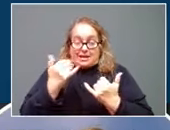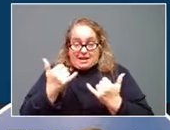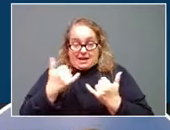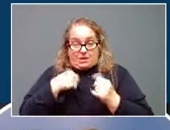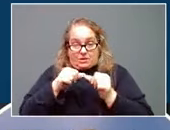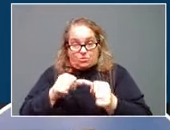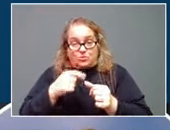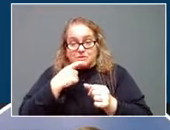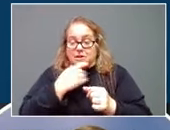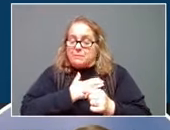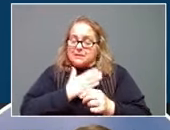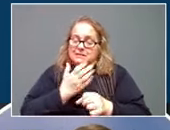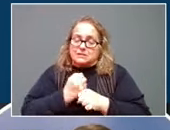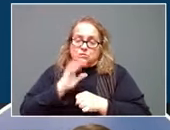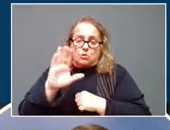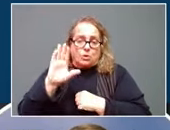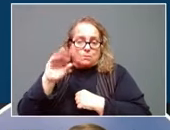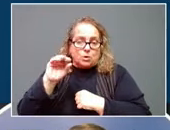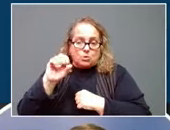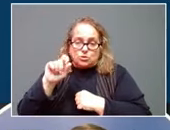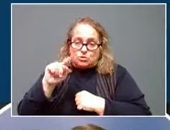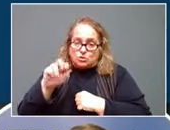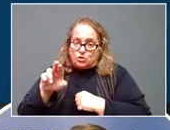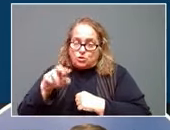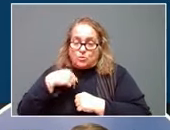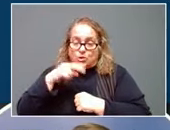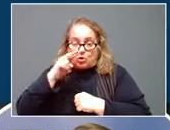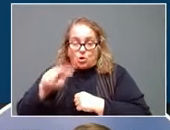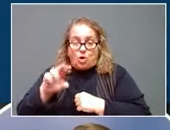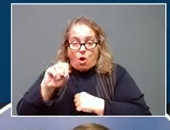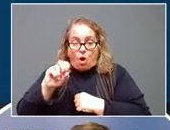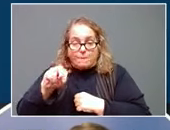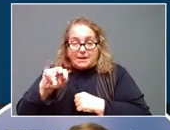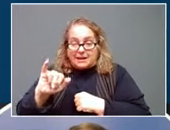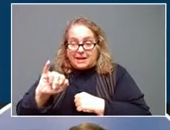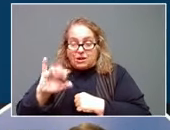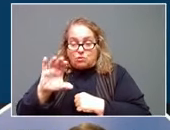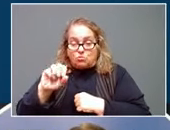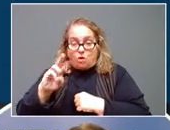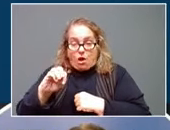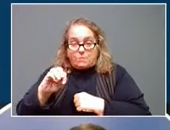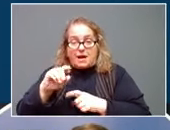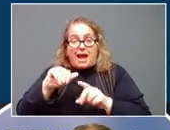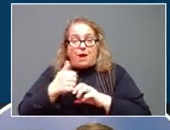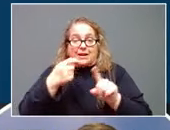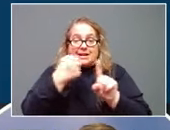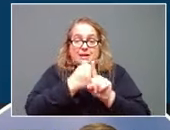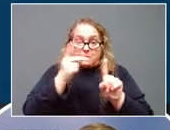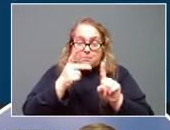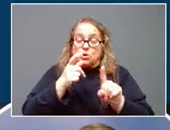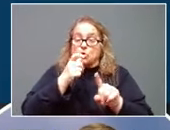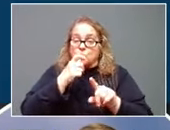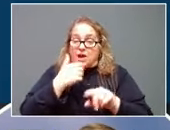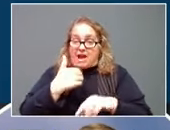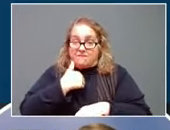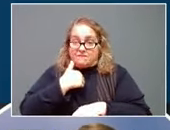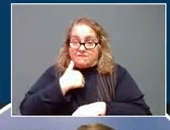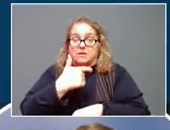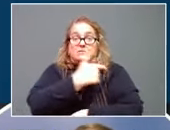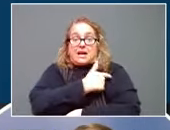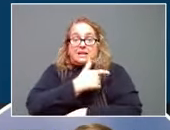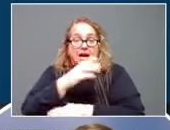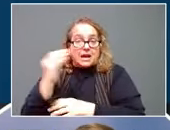booster. When we look at Omicron and how it hits people, those are vaccinated and boosted may not have any symptoms at all